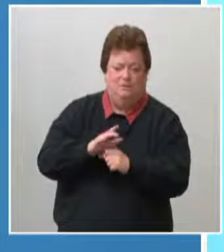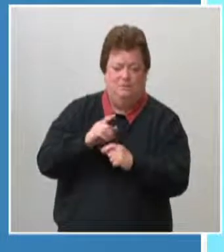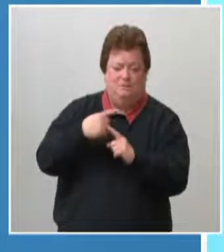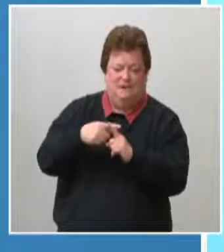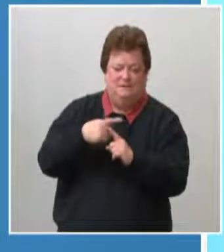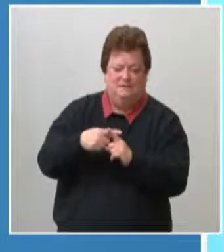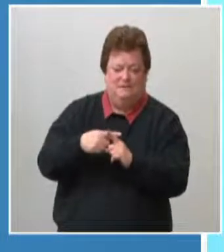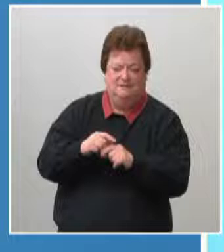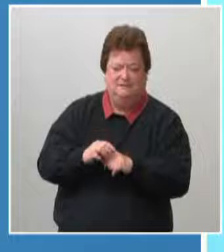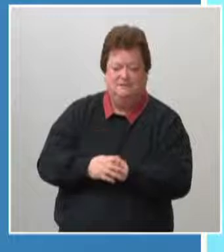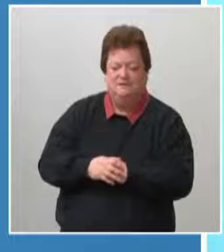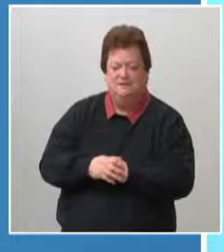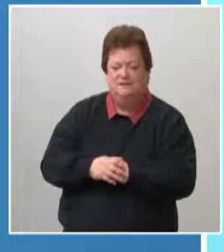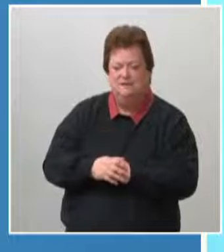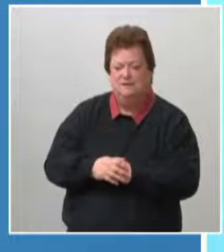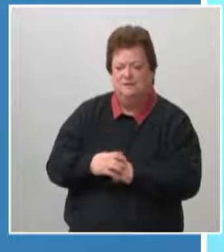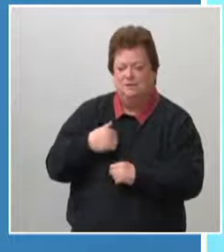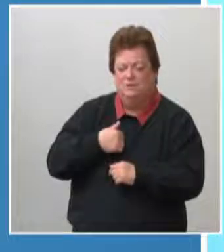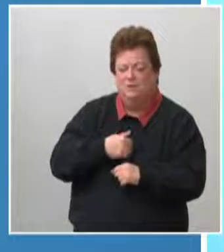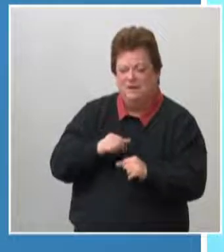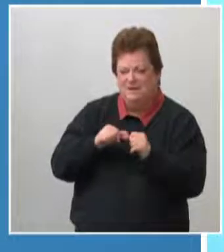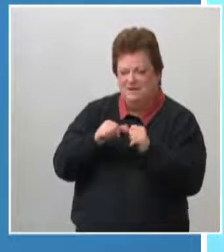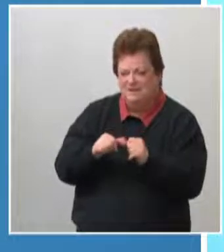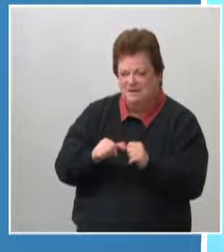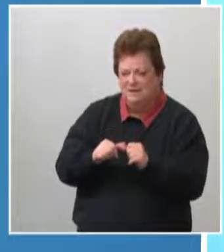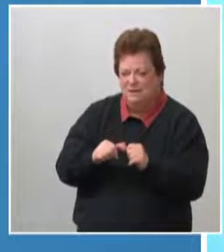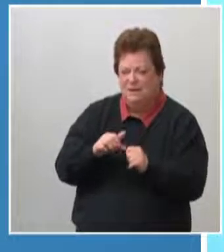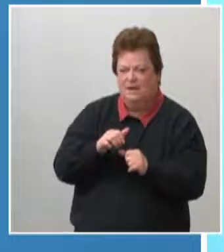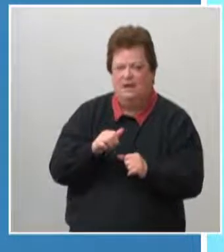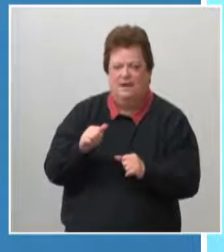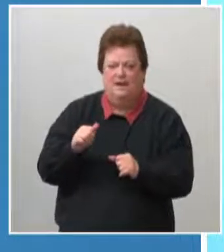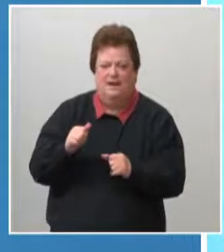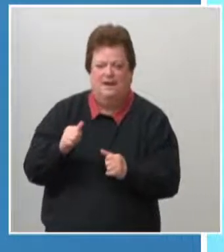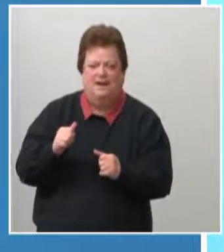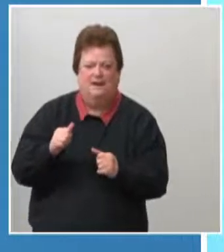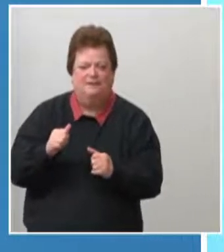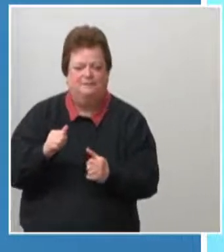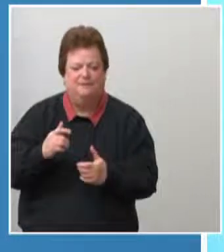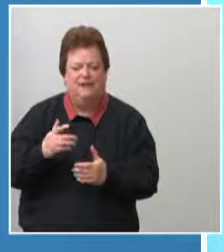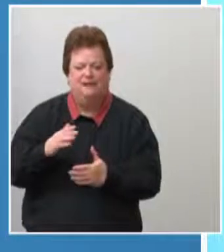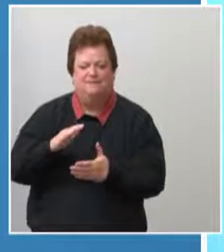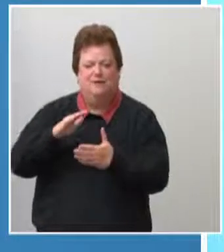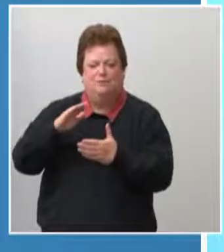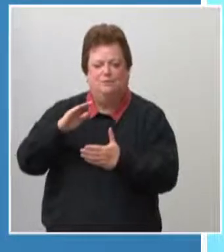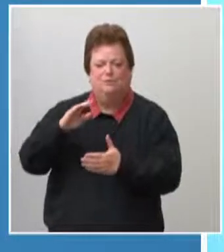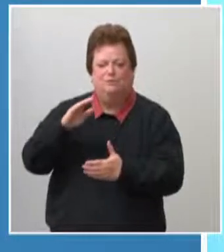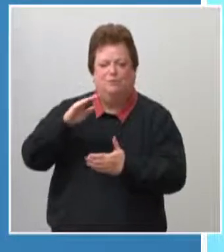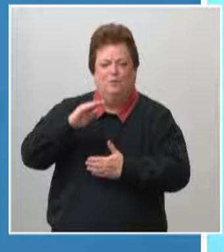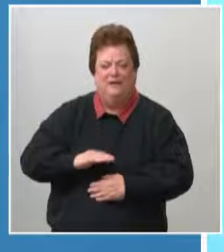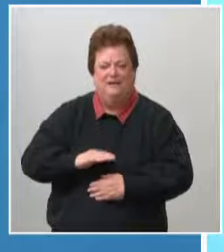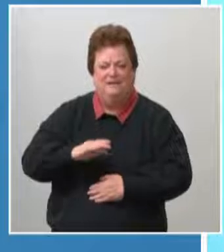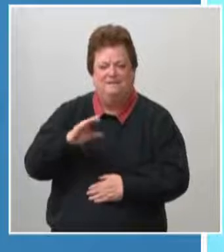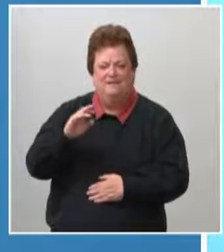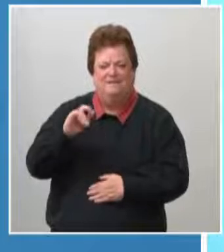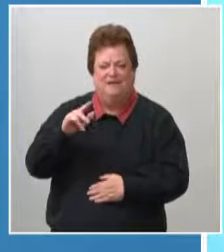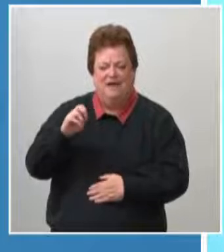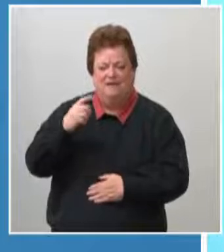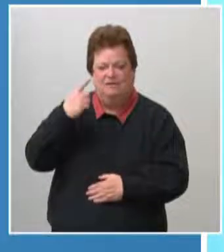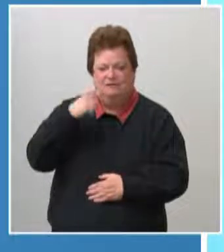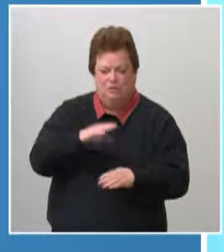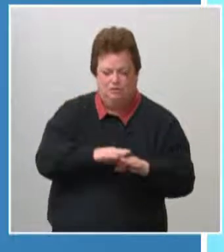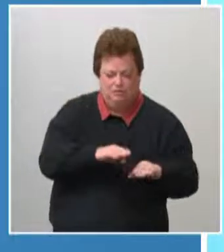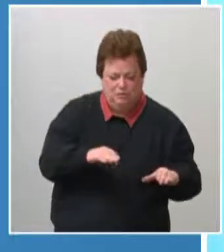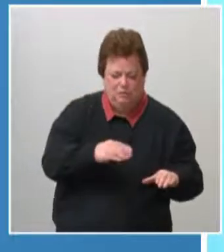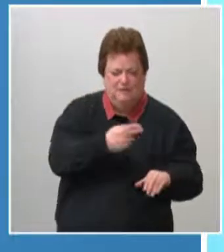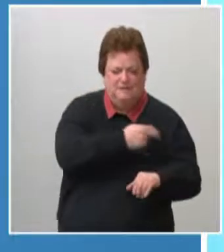Bryan. You know, we continue to be actually a relief valve for Children's and for Boys Town and